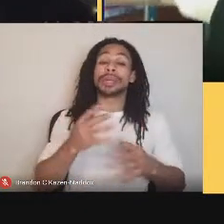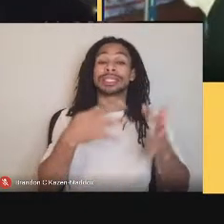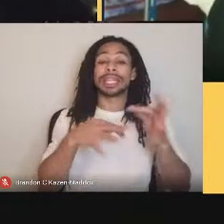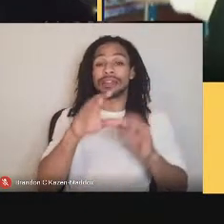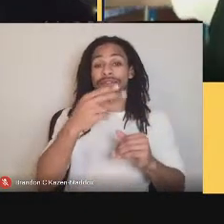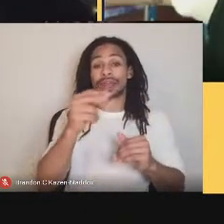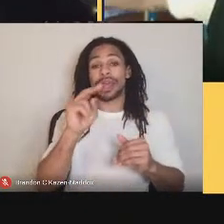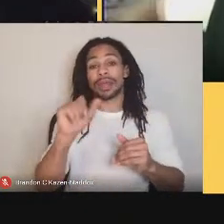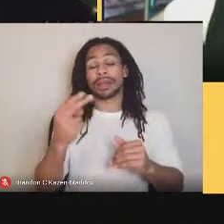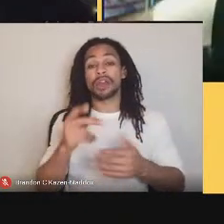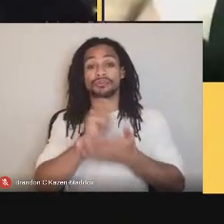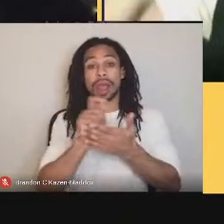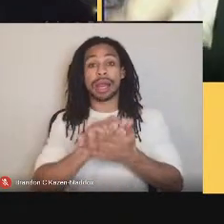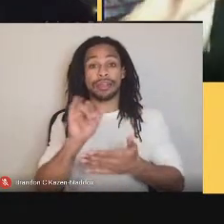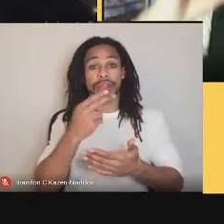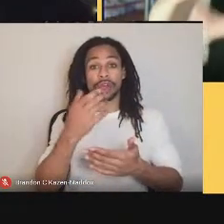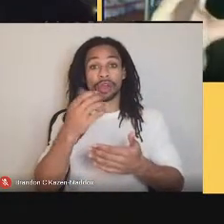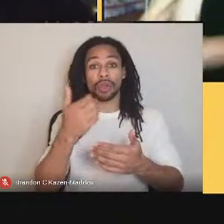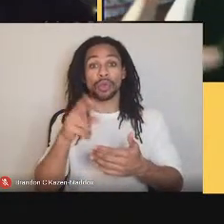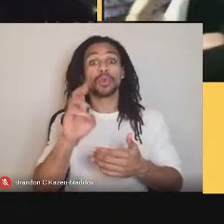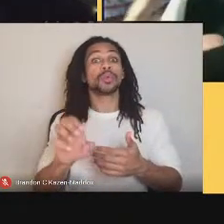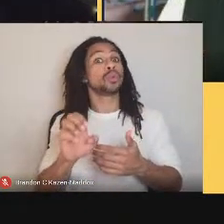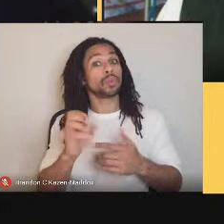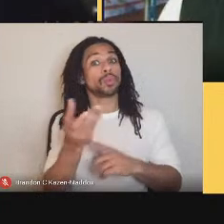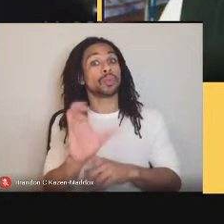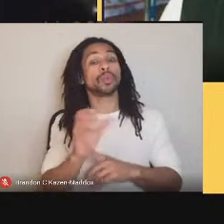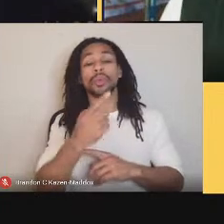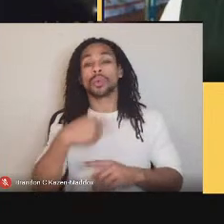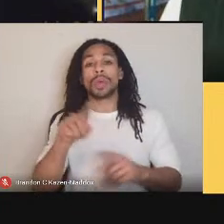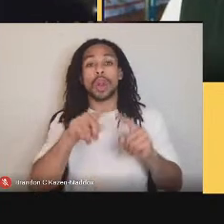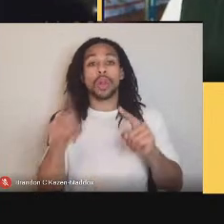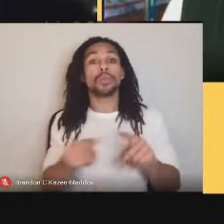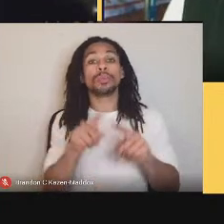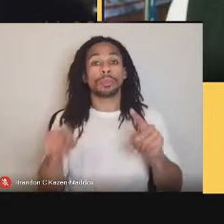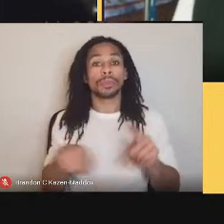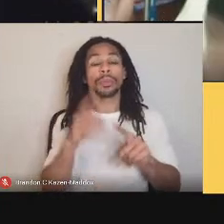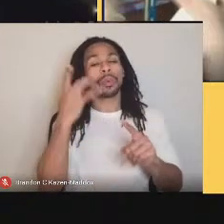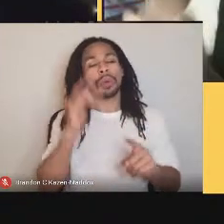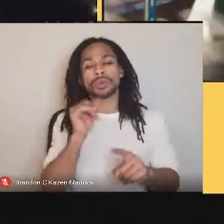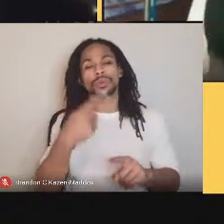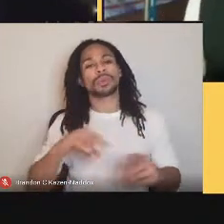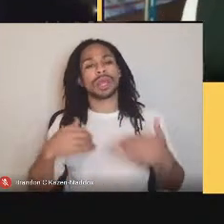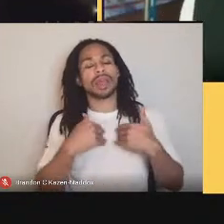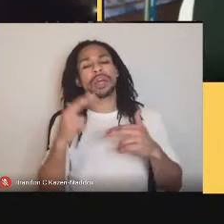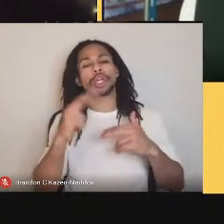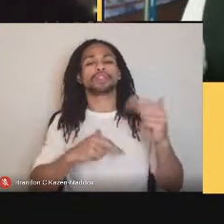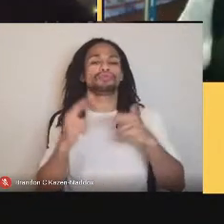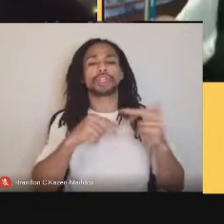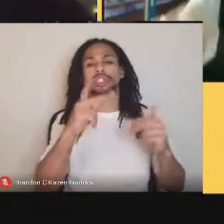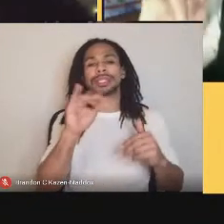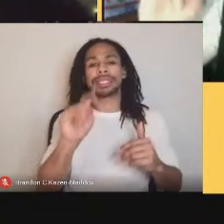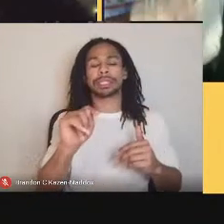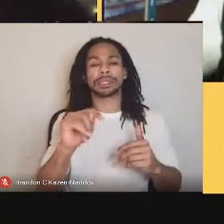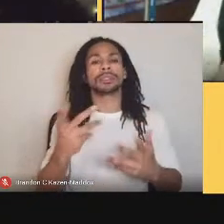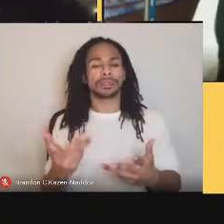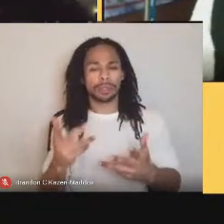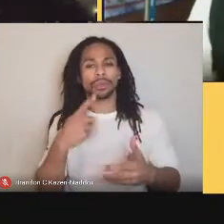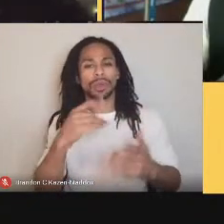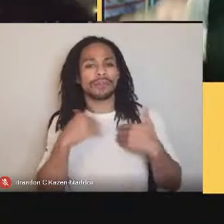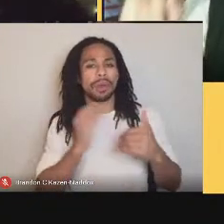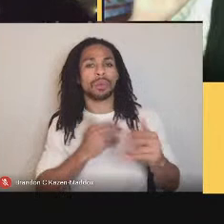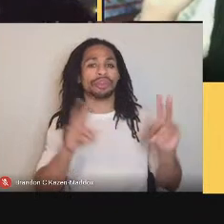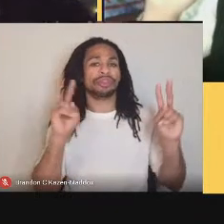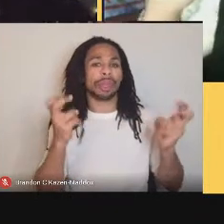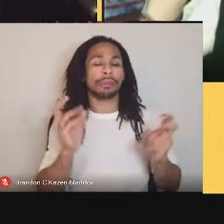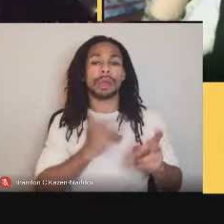cues that we just loop, why don't we have what I like to call a construction kit? Let's have our theme. Let's have our rhythmic